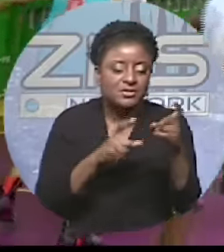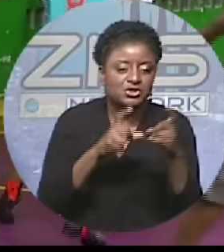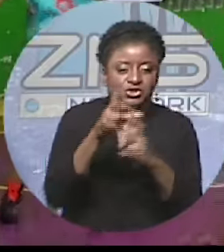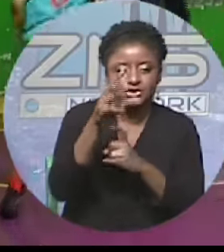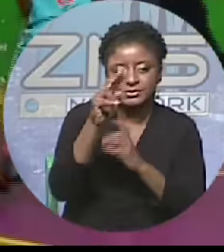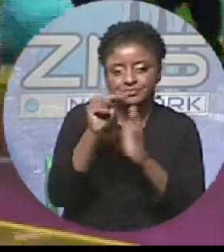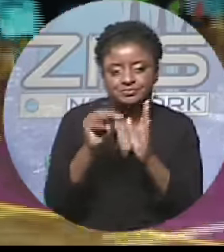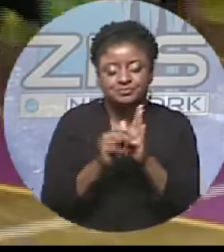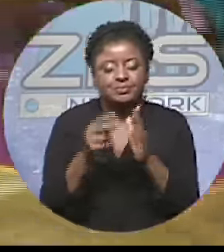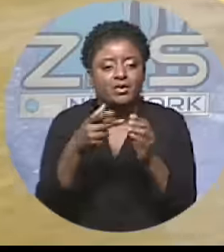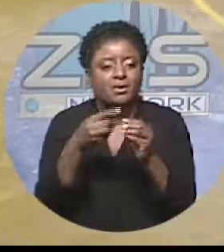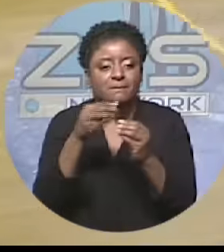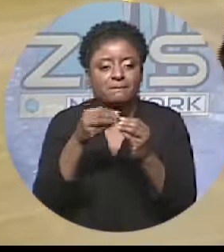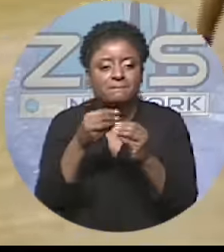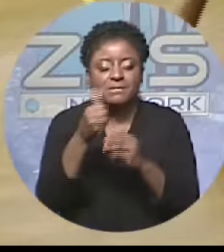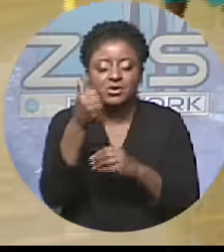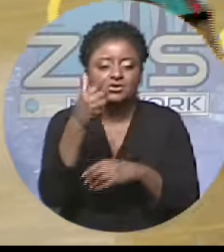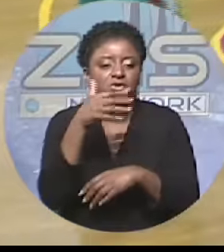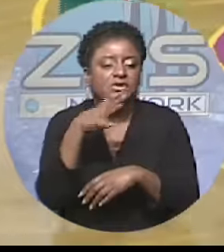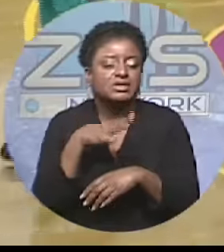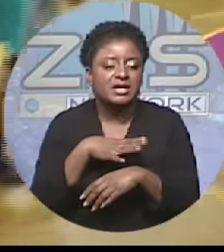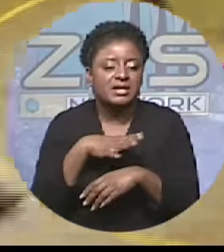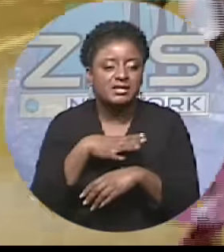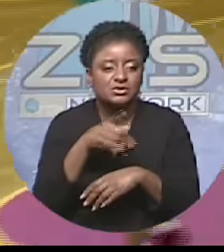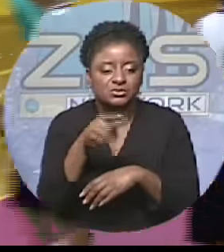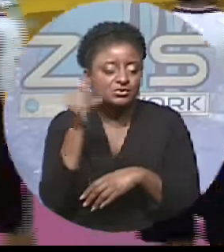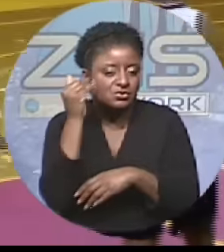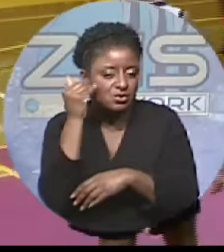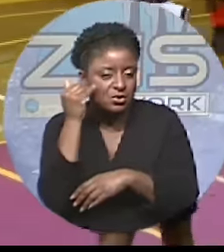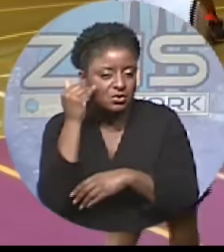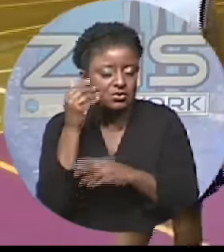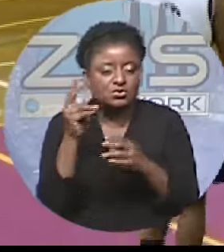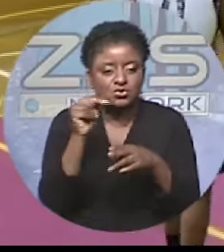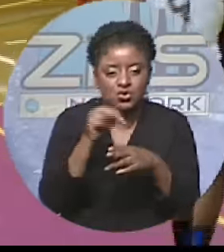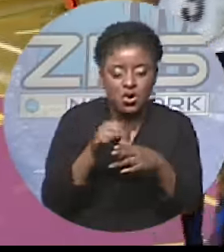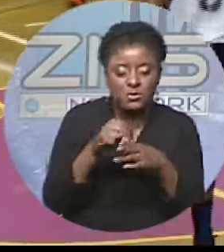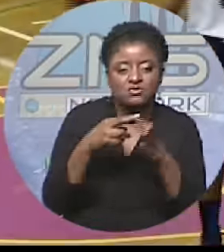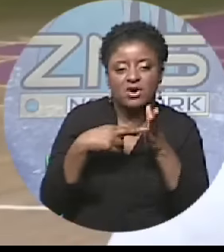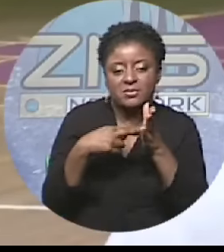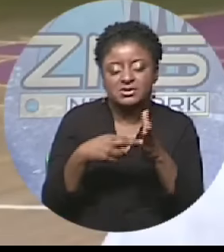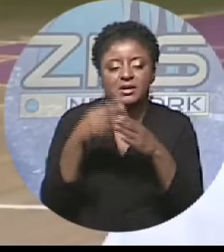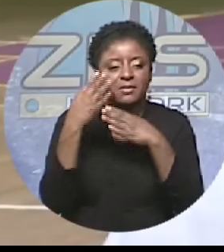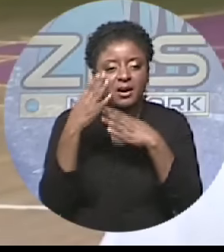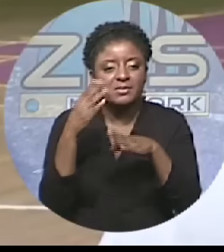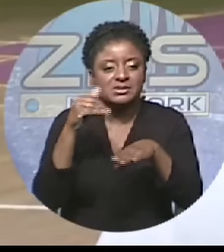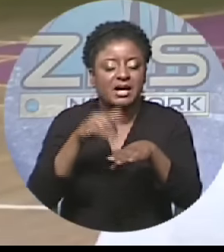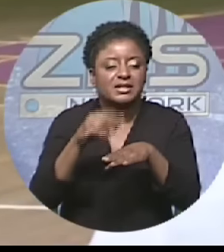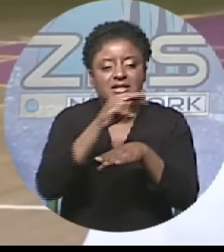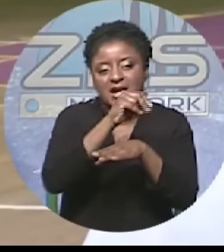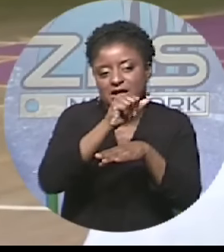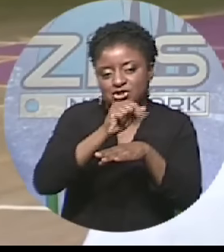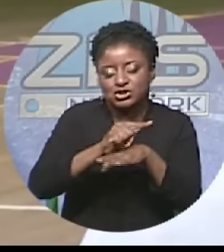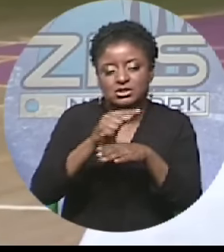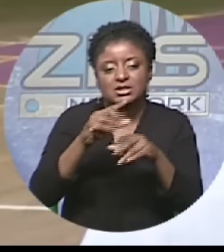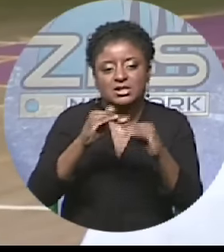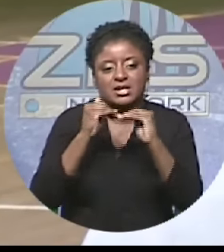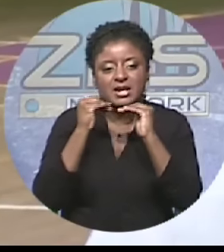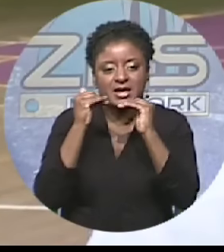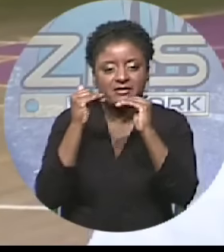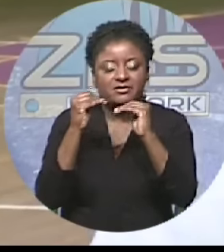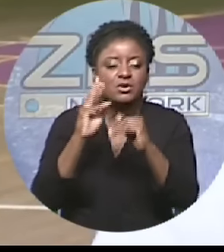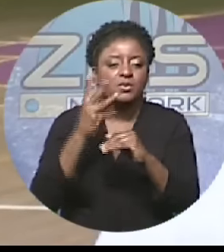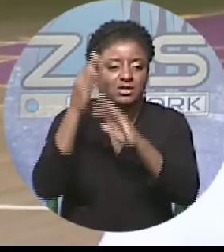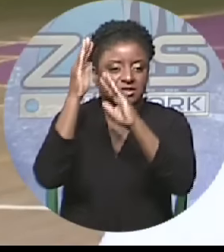competition, because most of those ladies, as you would know, normally represent the Bahamas at the national level. So